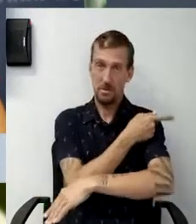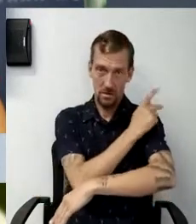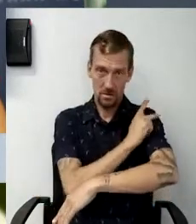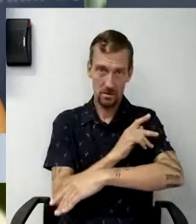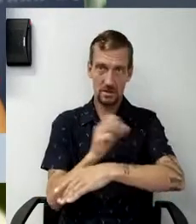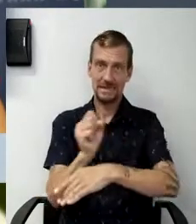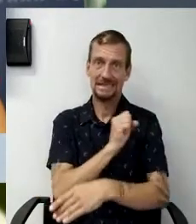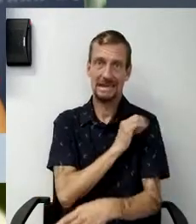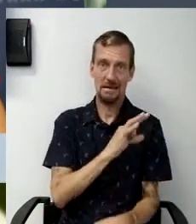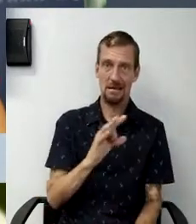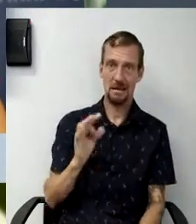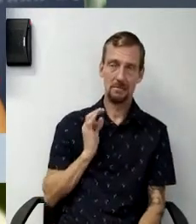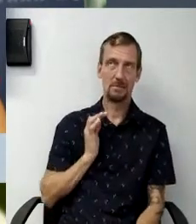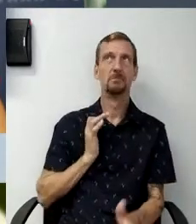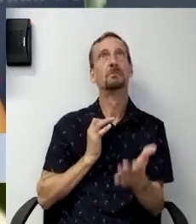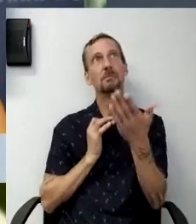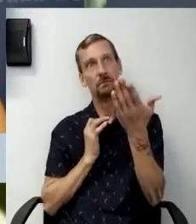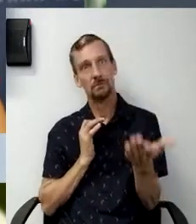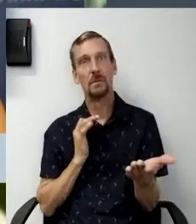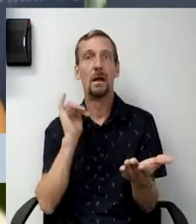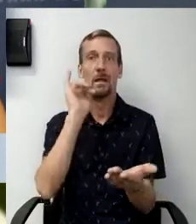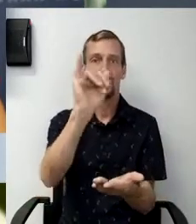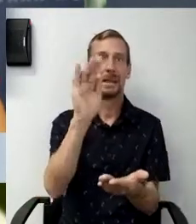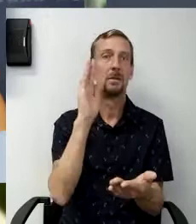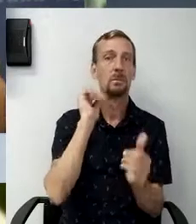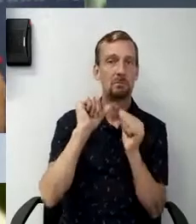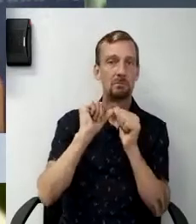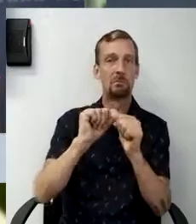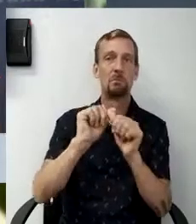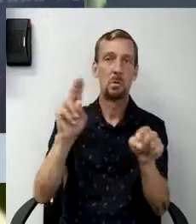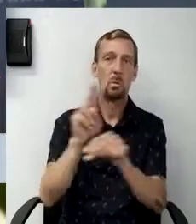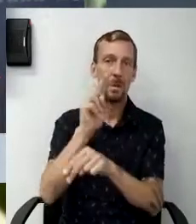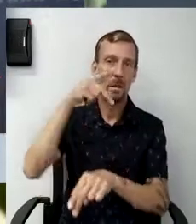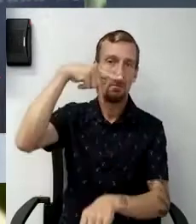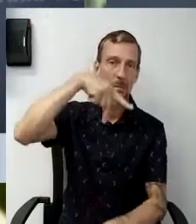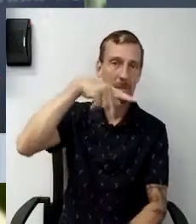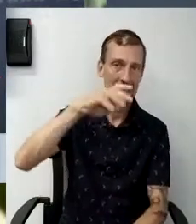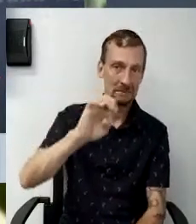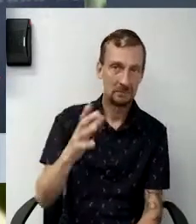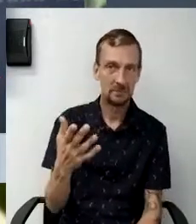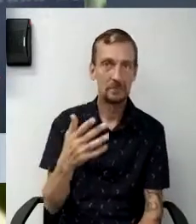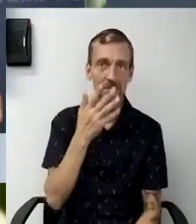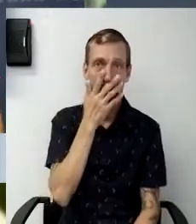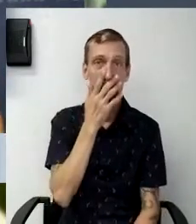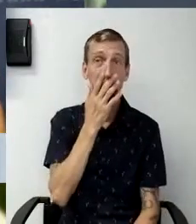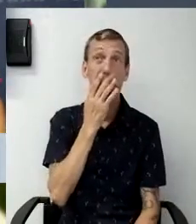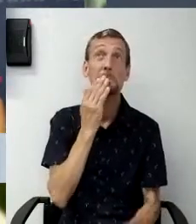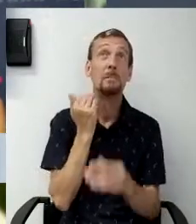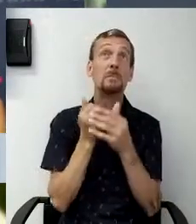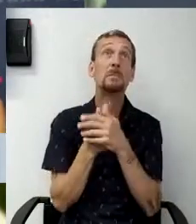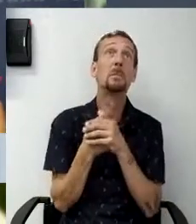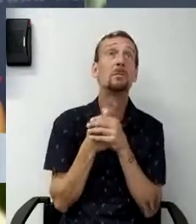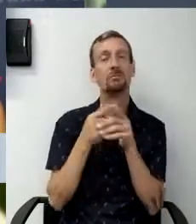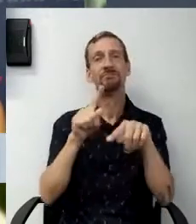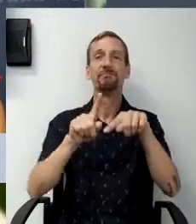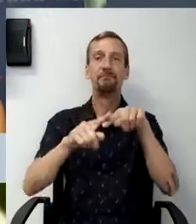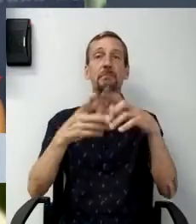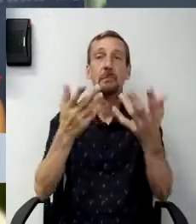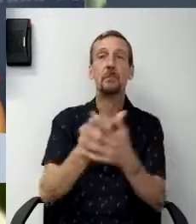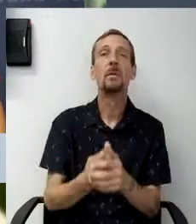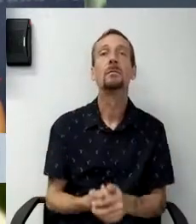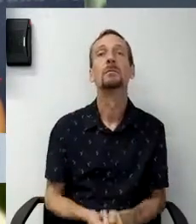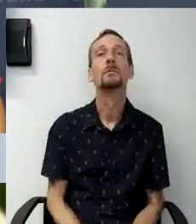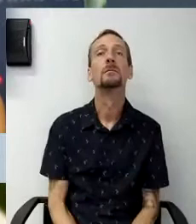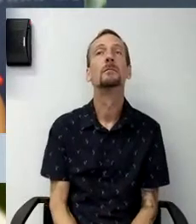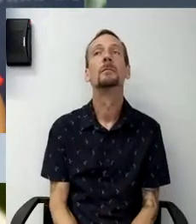of our staff, then you'd continue to have to wear all the PPE, and but it'll depend. Right.